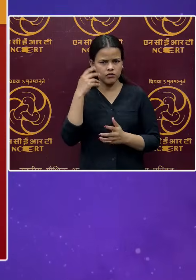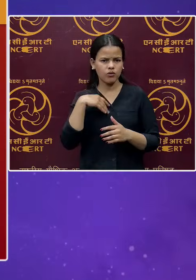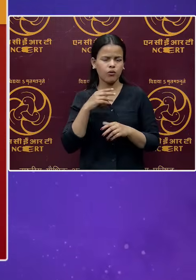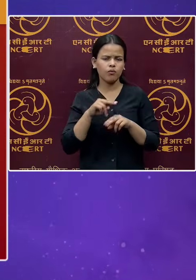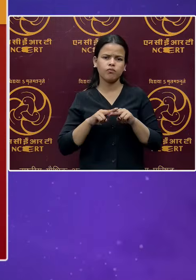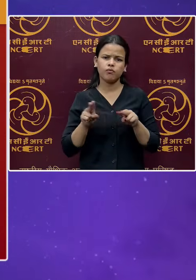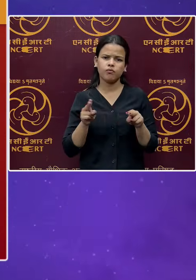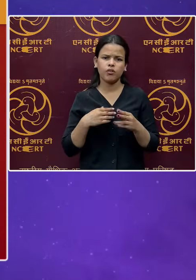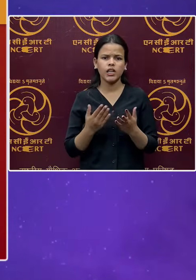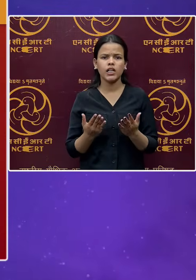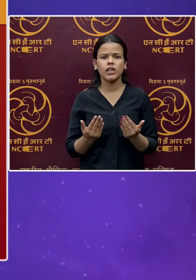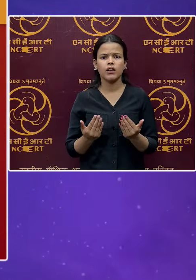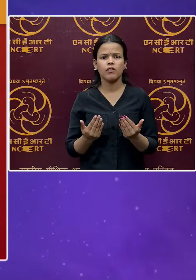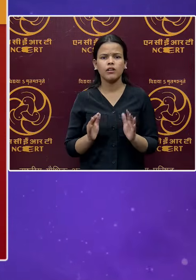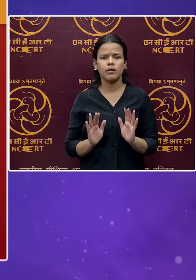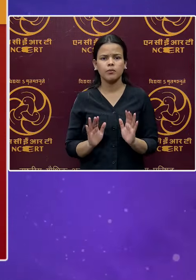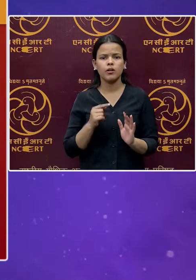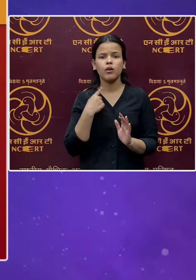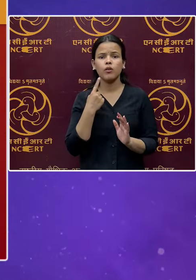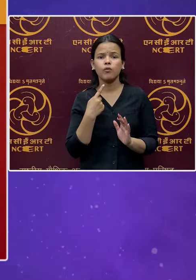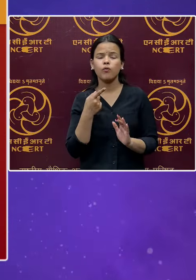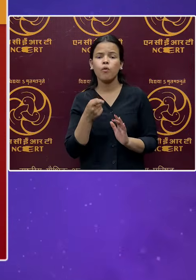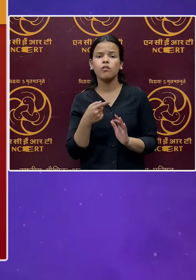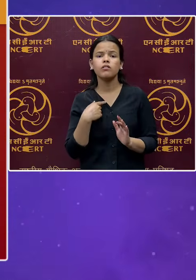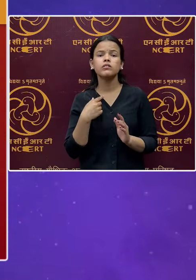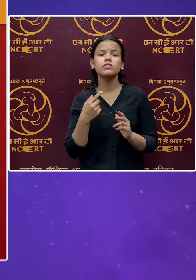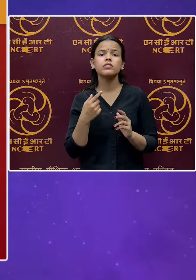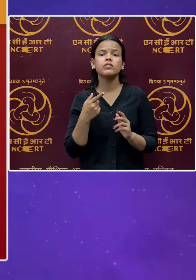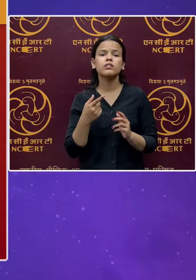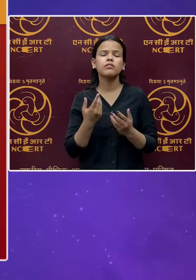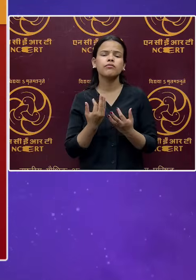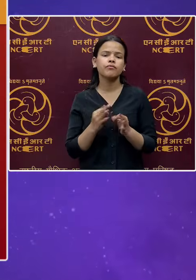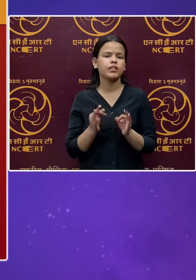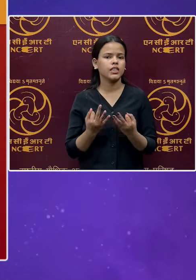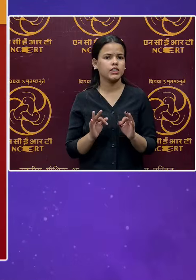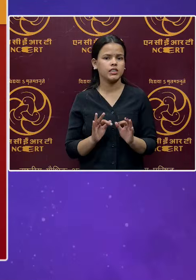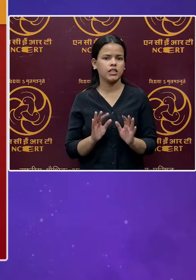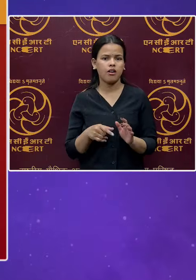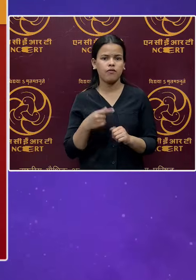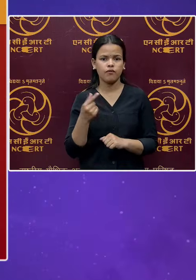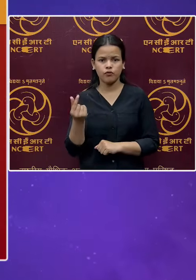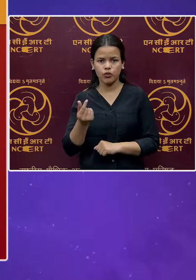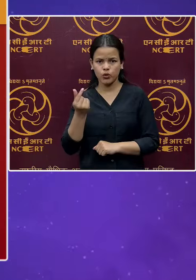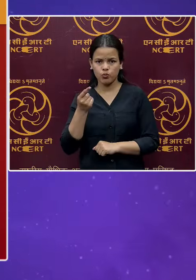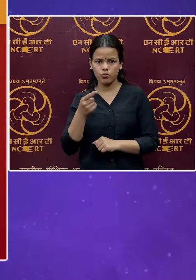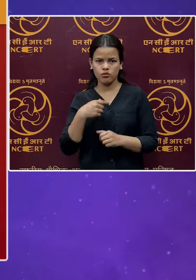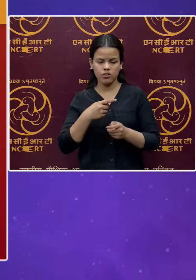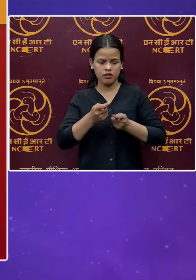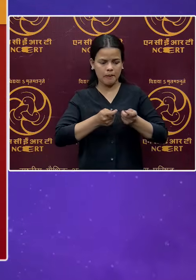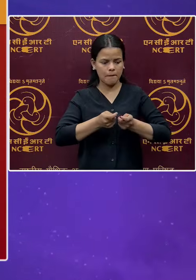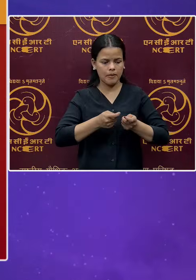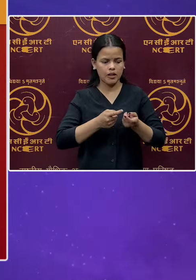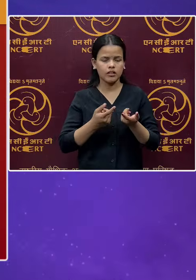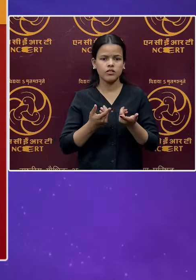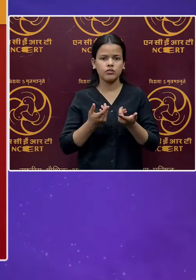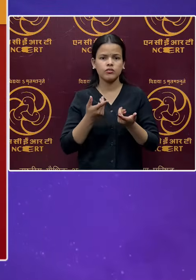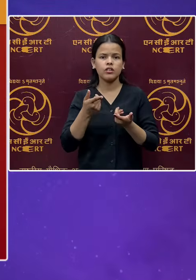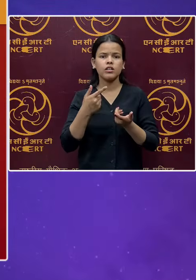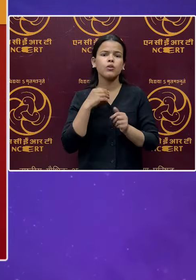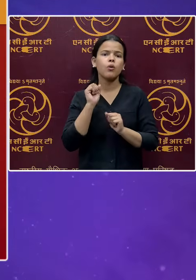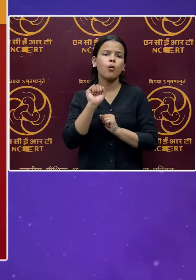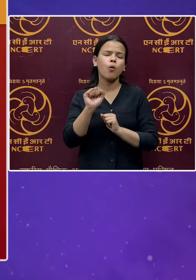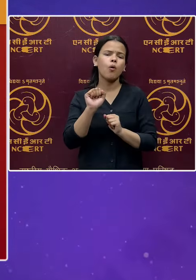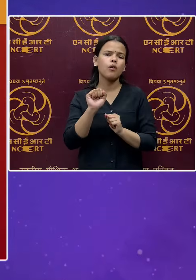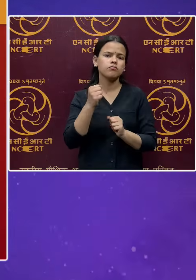completely available for free. Their source code is available for free. The user can, customize their course code as per